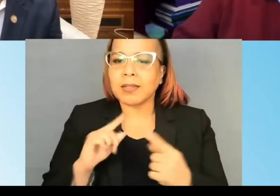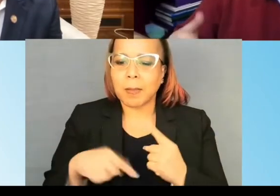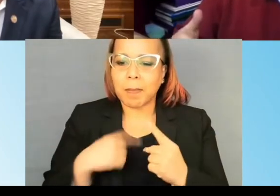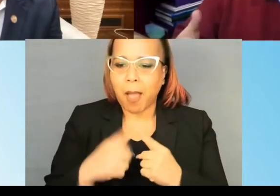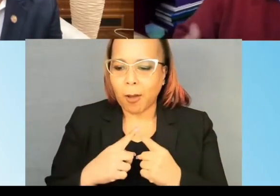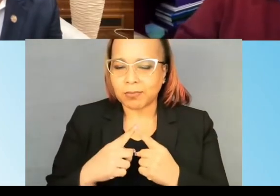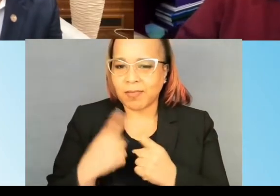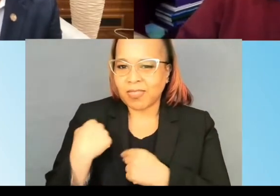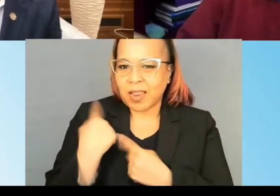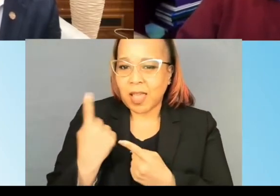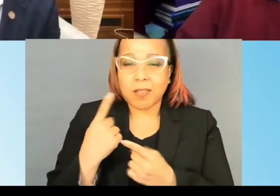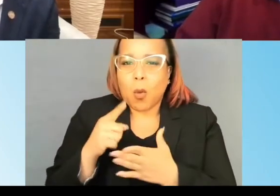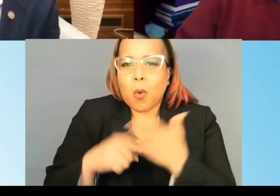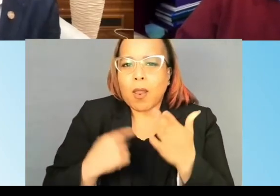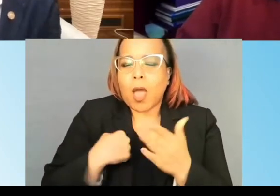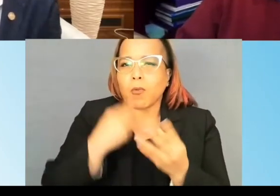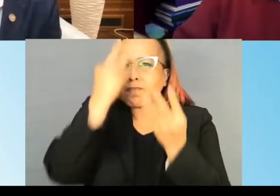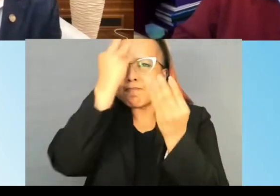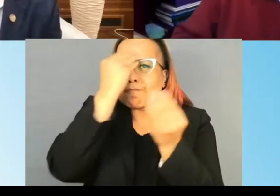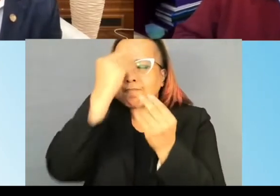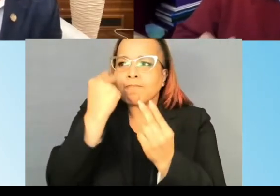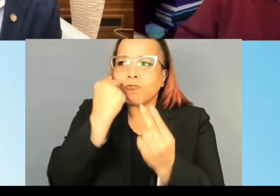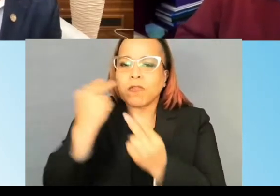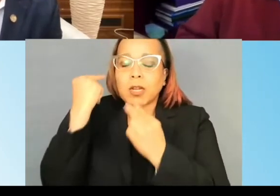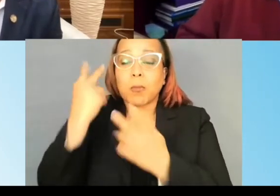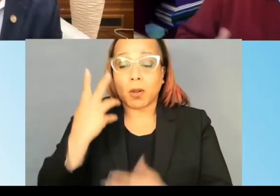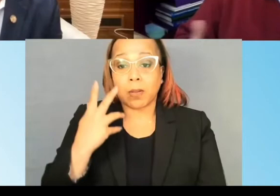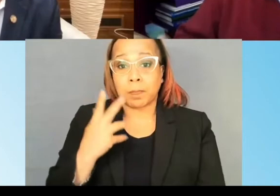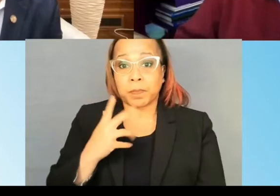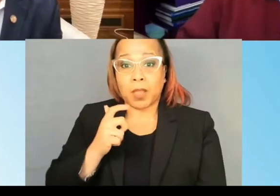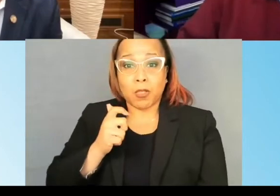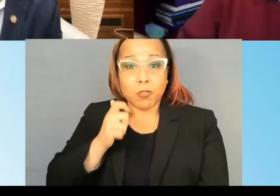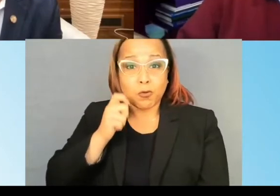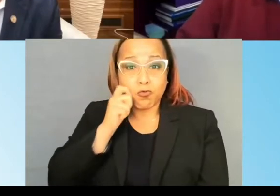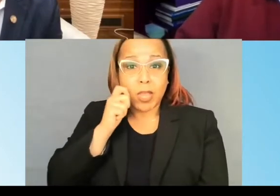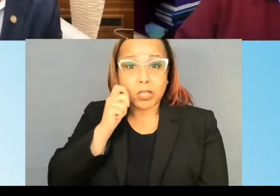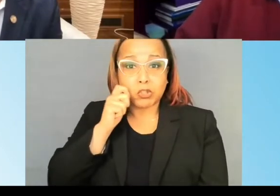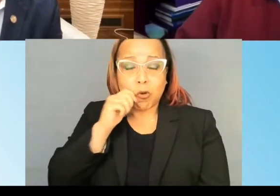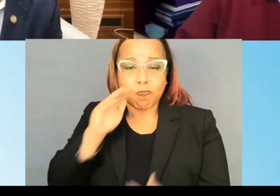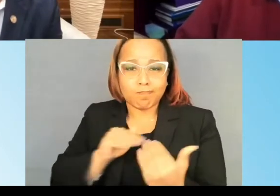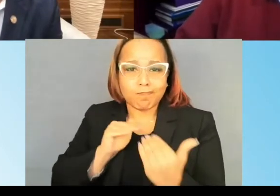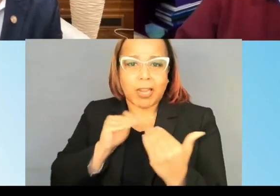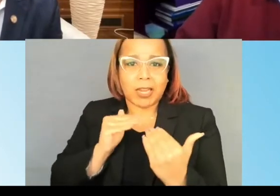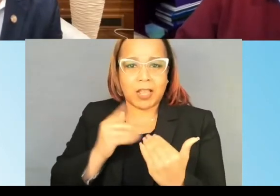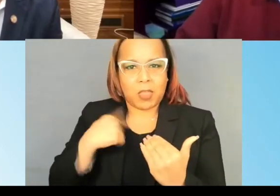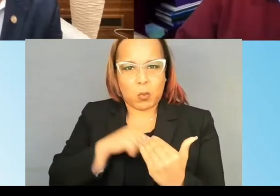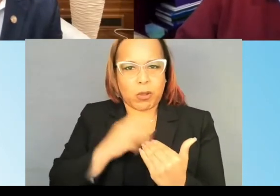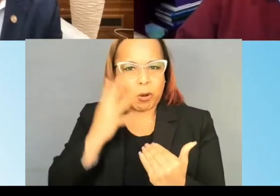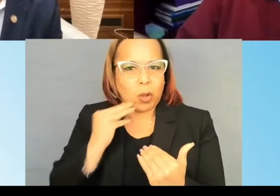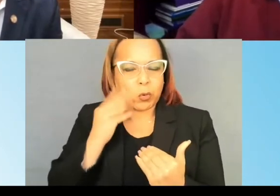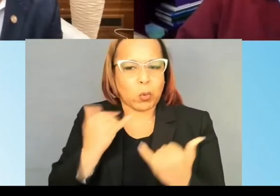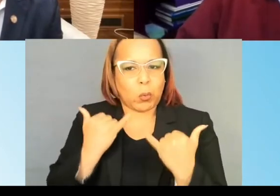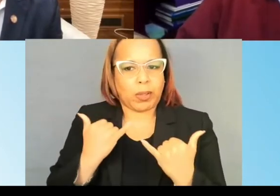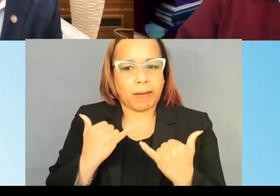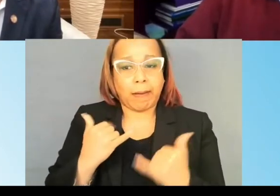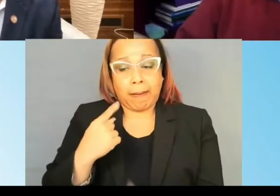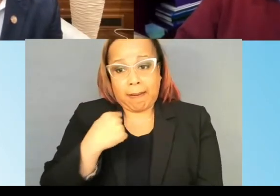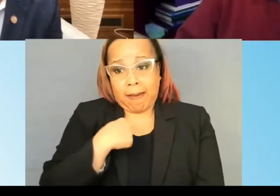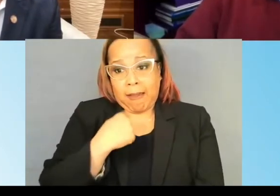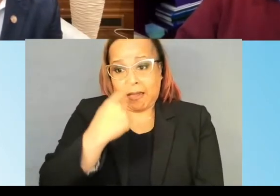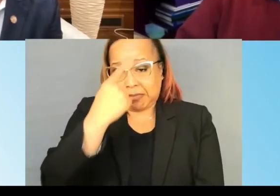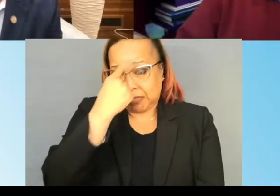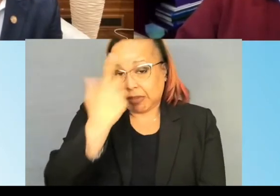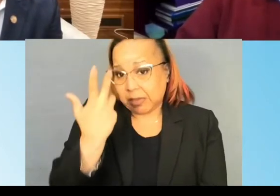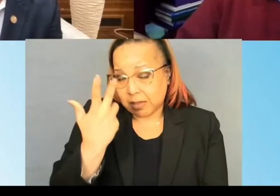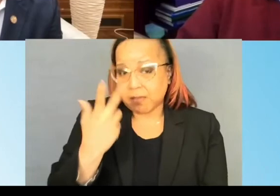last, you know, what I would reflect upon. Because the racial reckoning that we're undergoing, I mean, I think it's